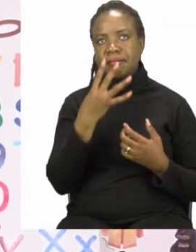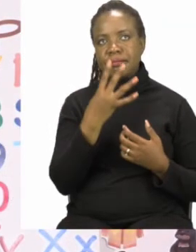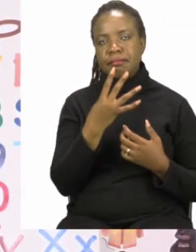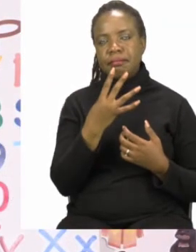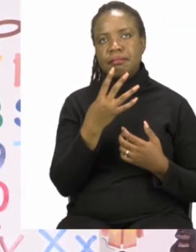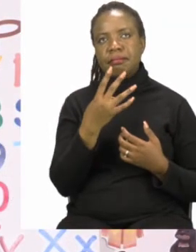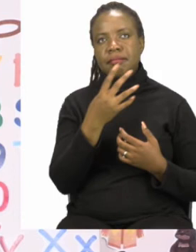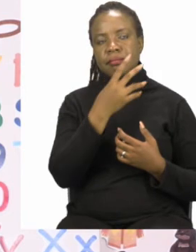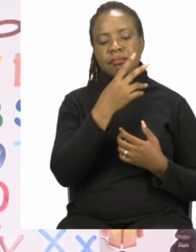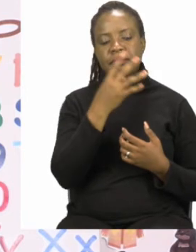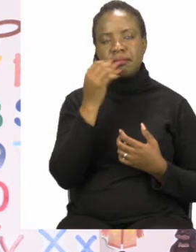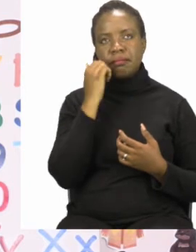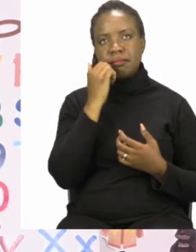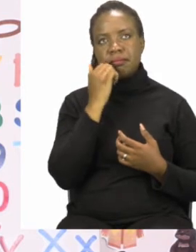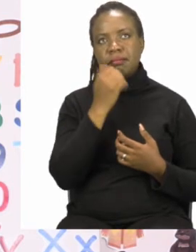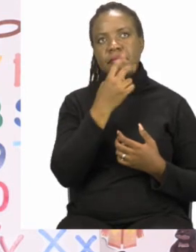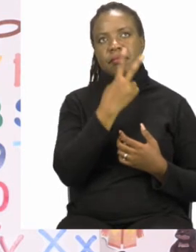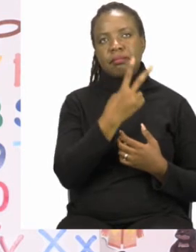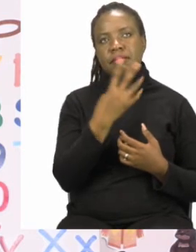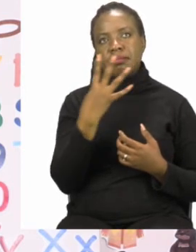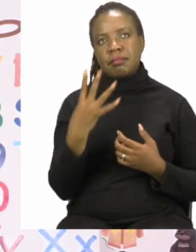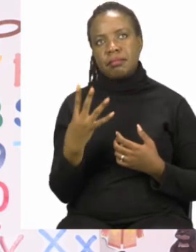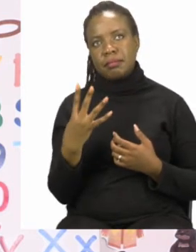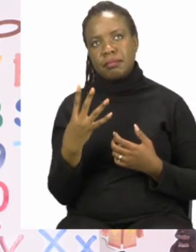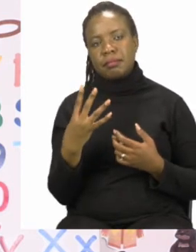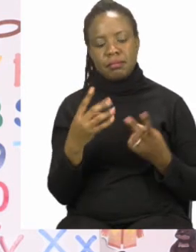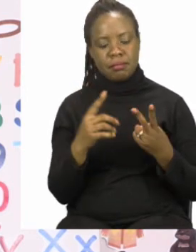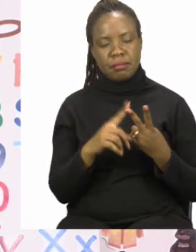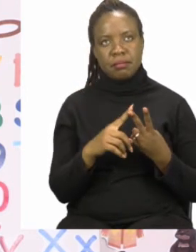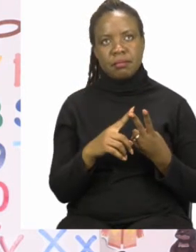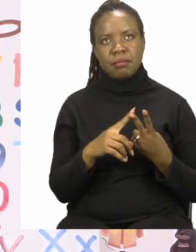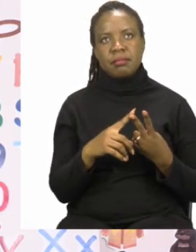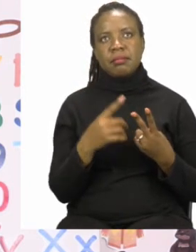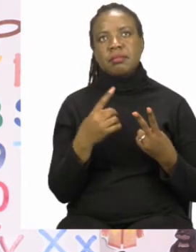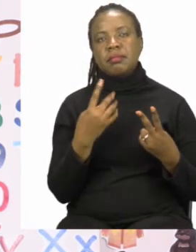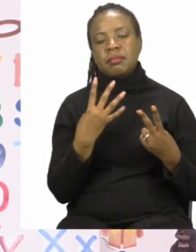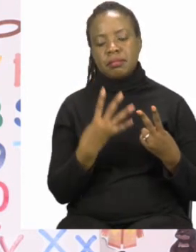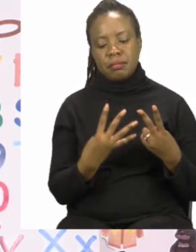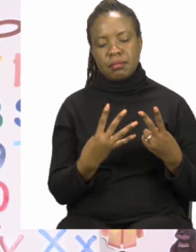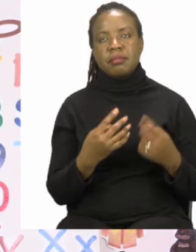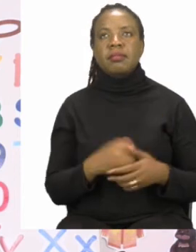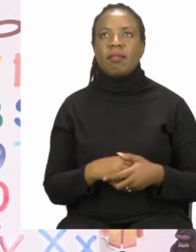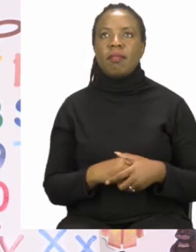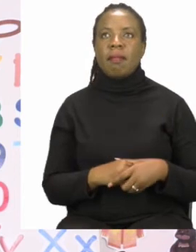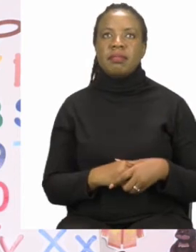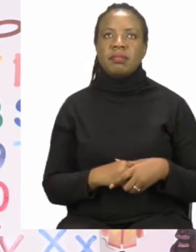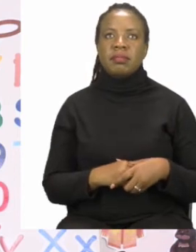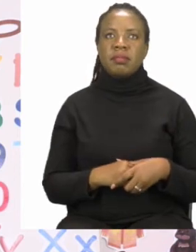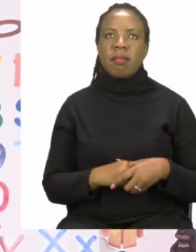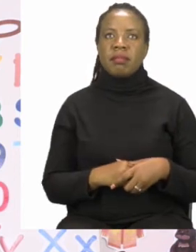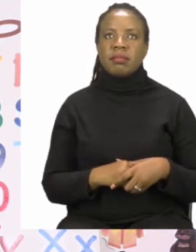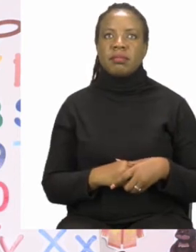24 and then we have 4. Now the number of goats that we